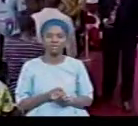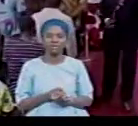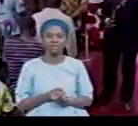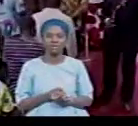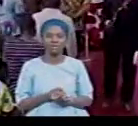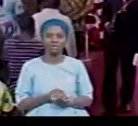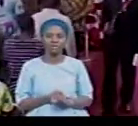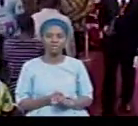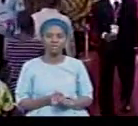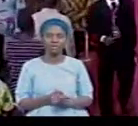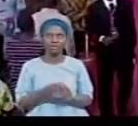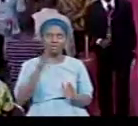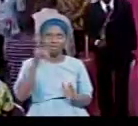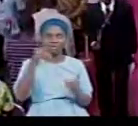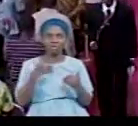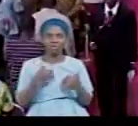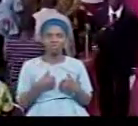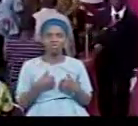Challenge us